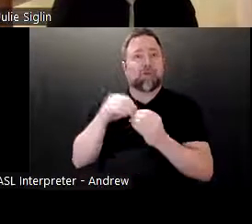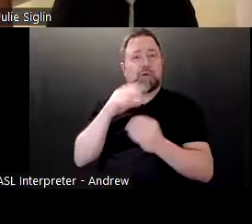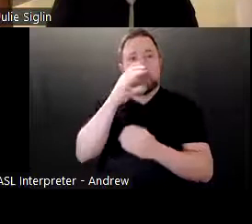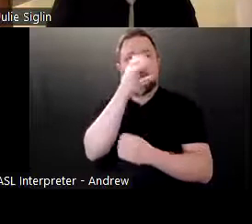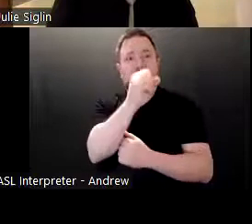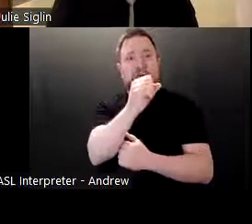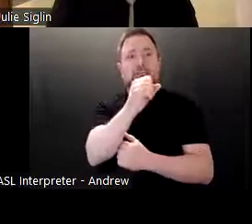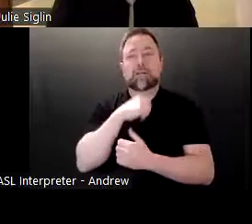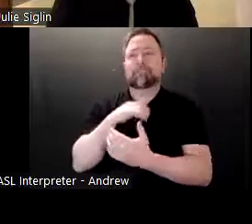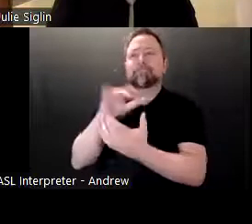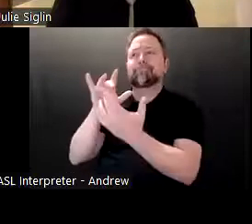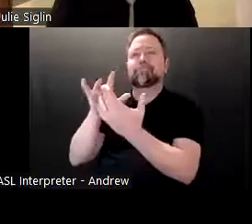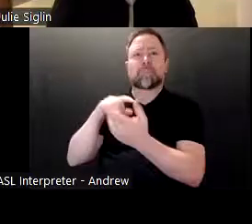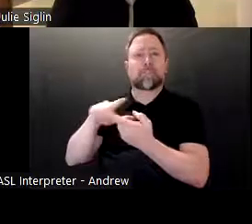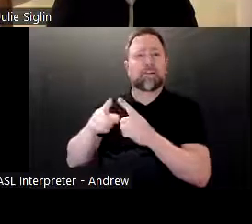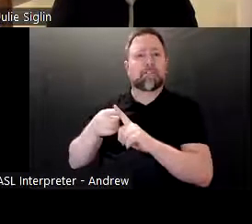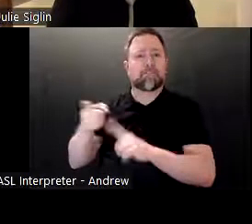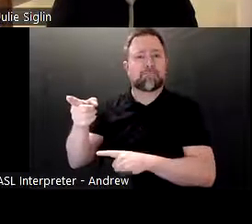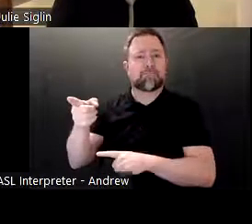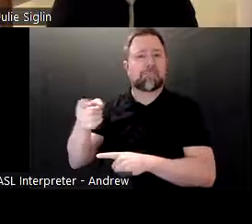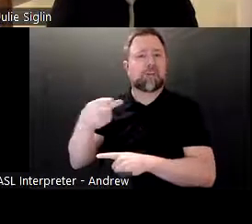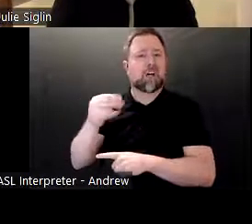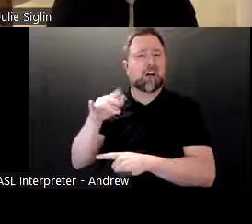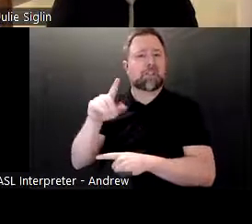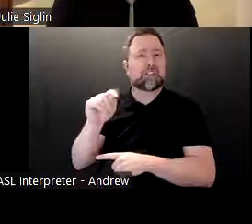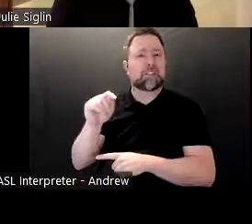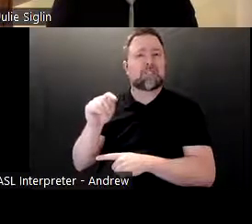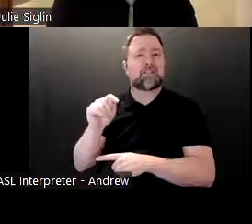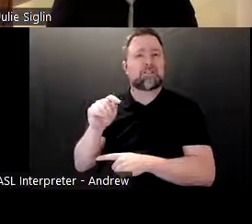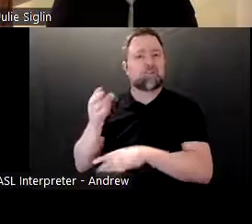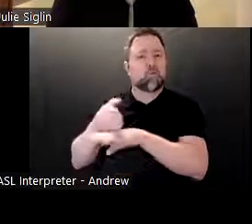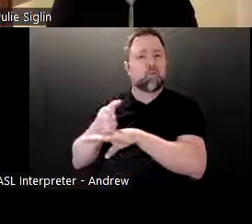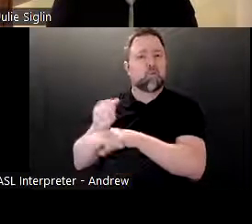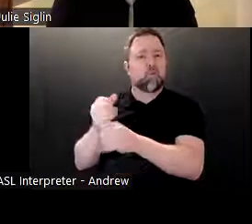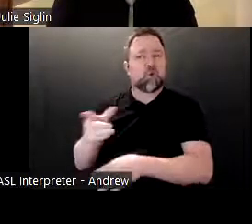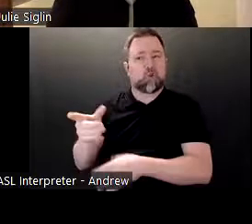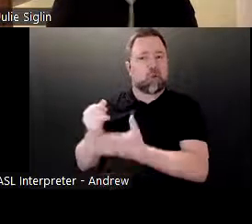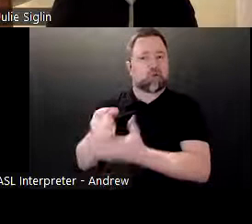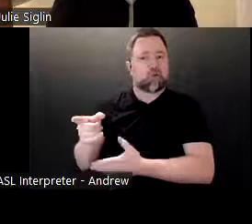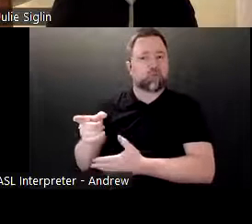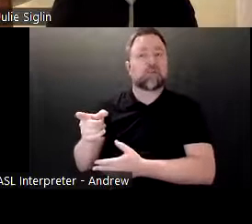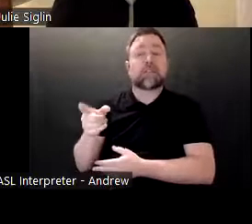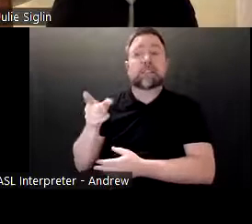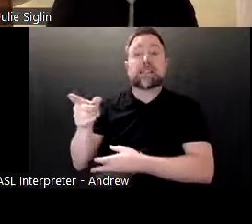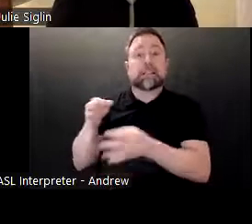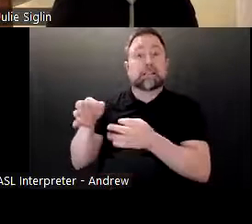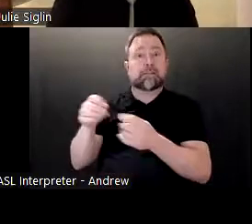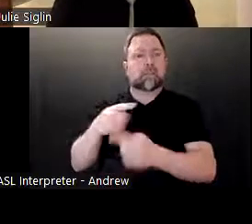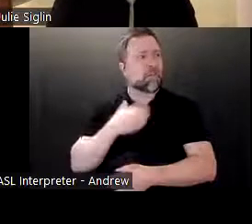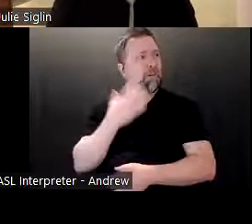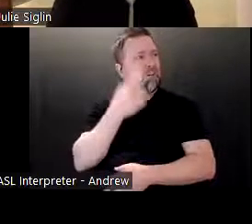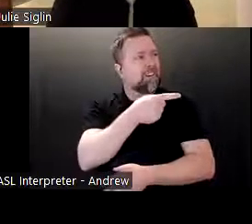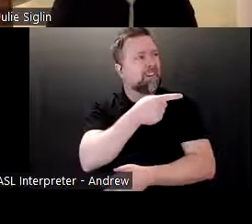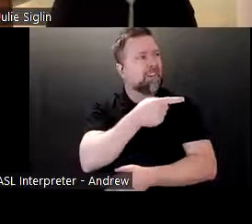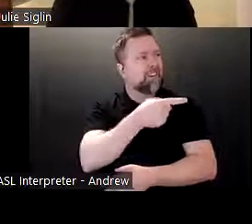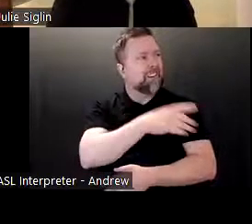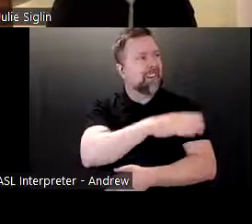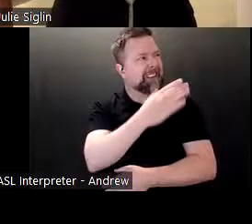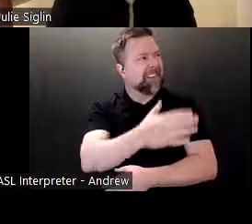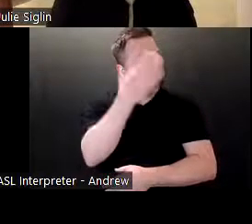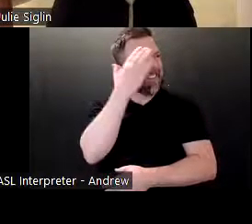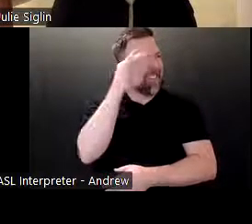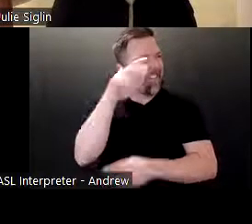out to a friend of mine, a hobbyist artisan woodworker, who exclaimed incredulously, "How can you not know